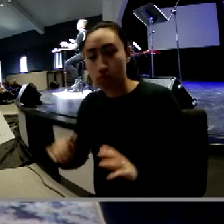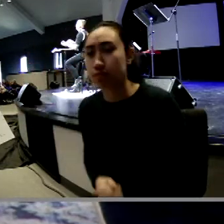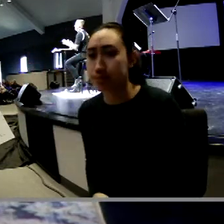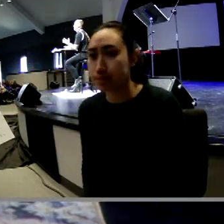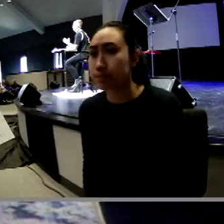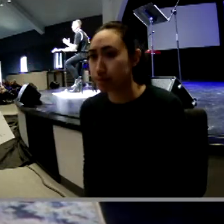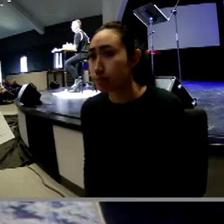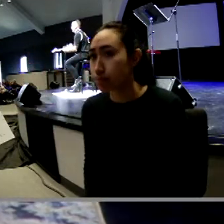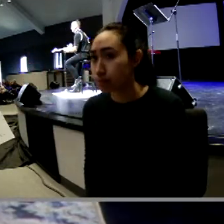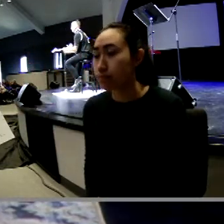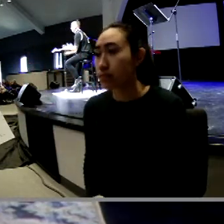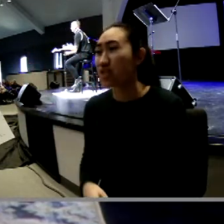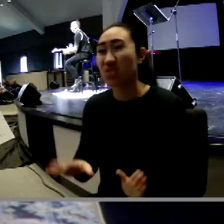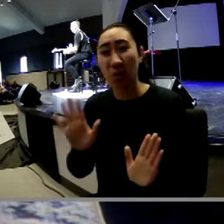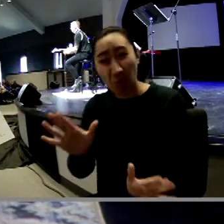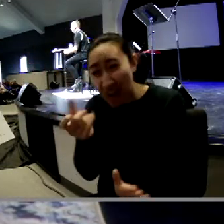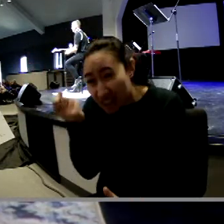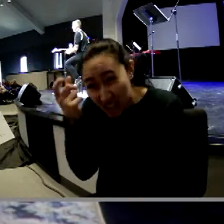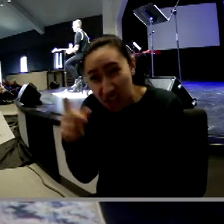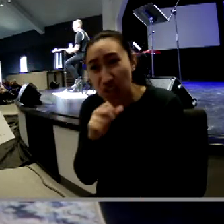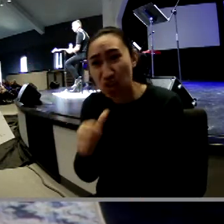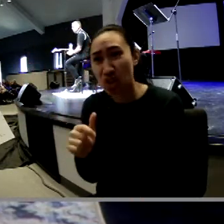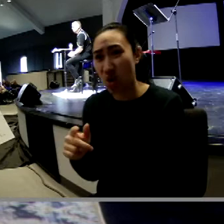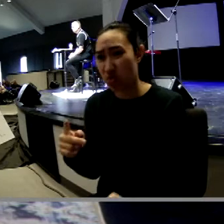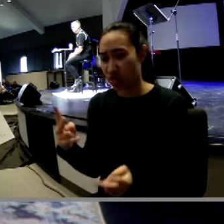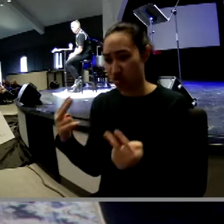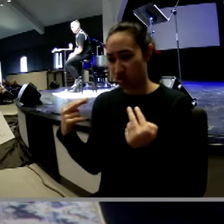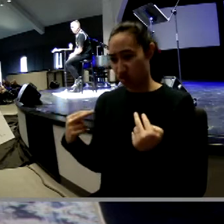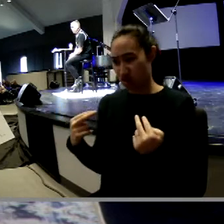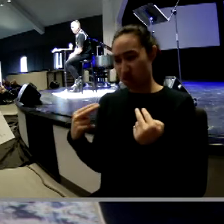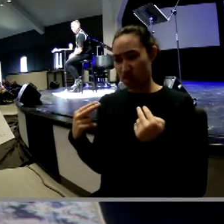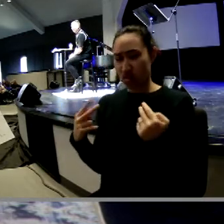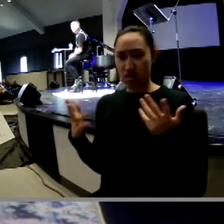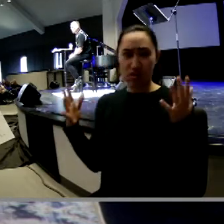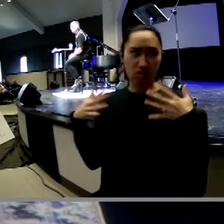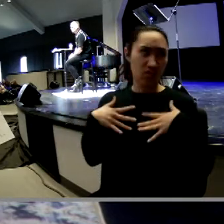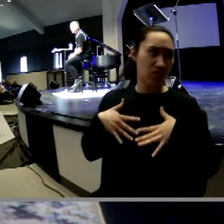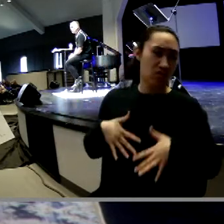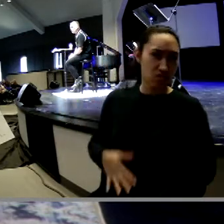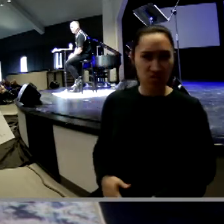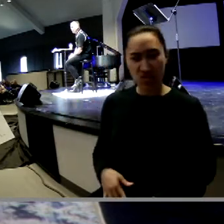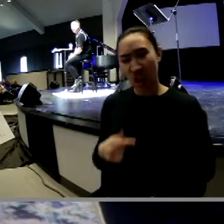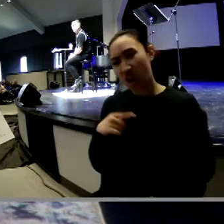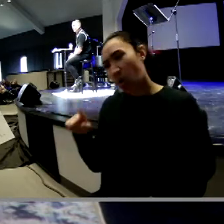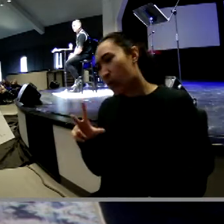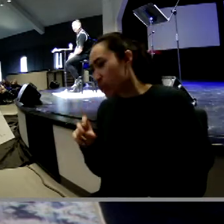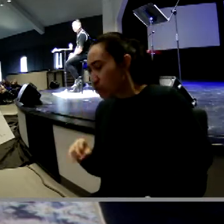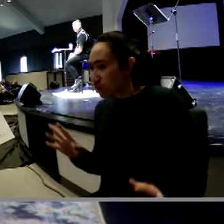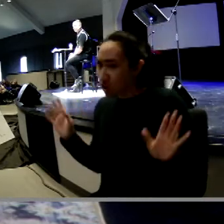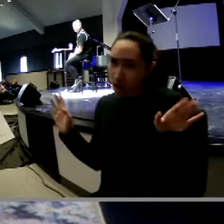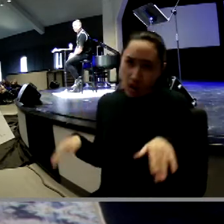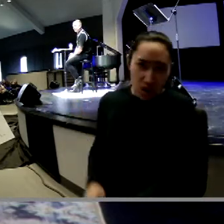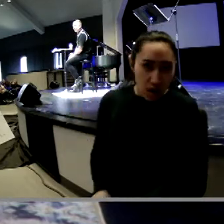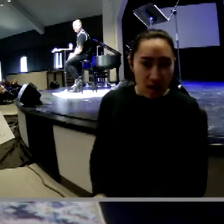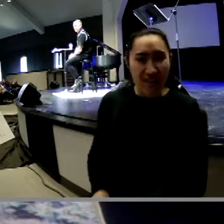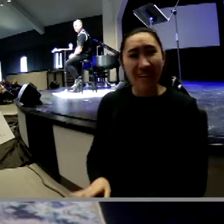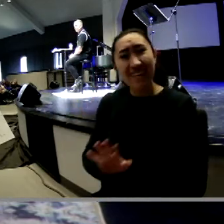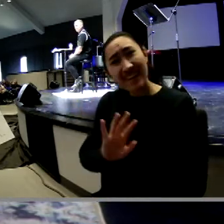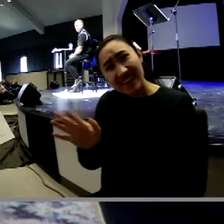and don't ever look down on the soil if it's good soil. If you're producing 30, rest in that